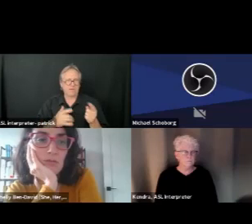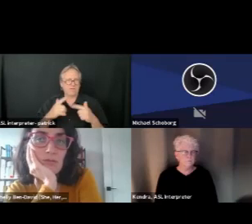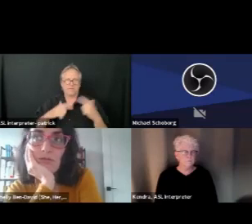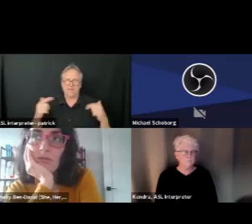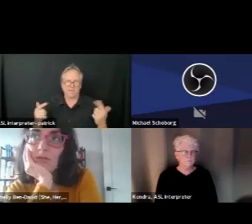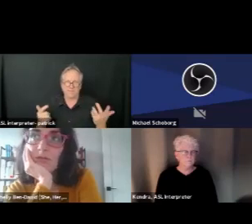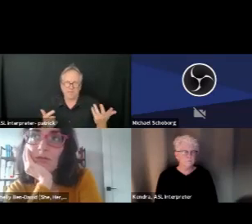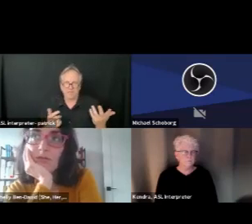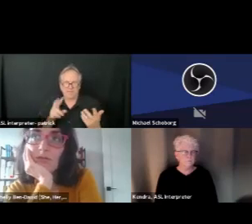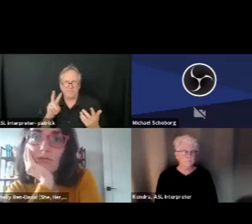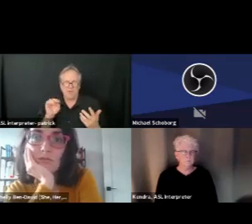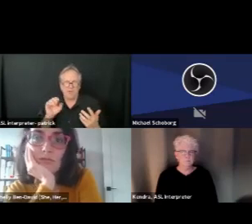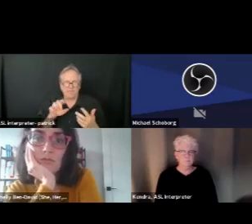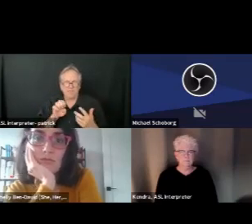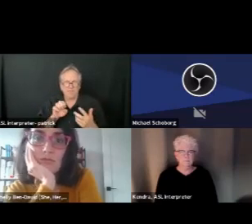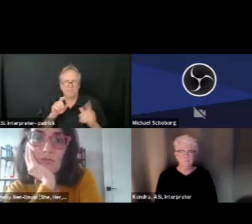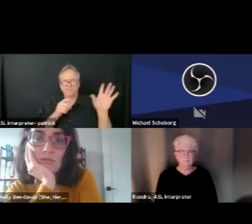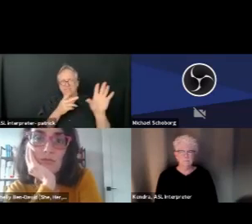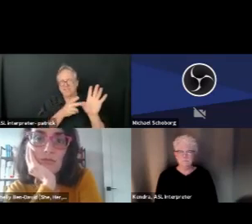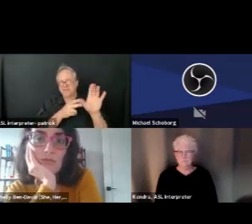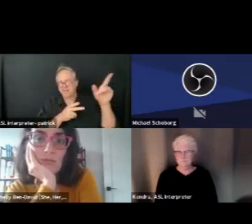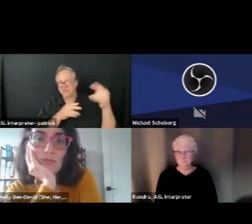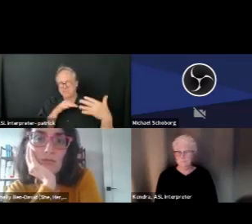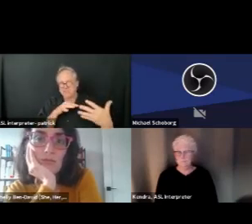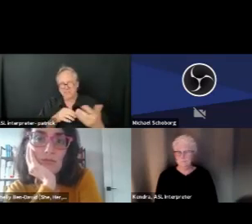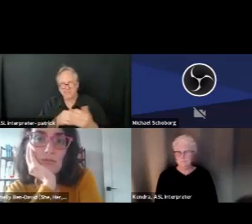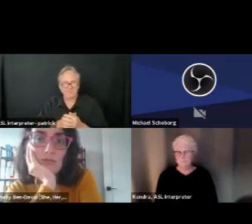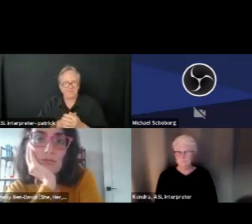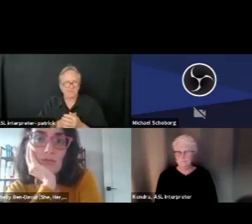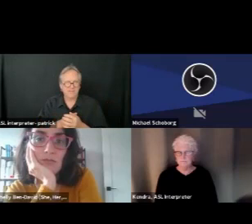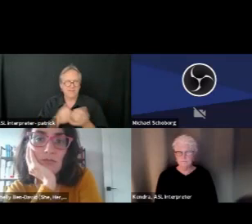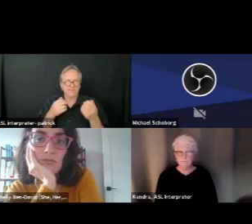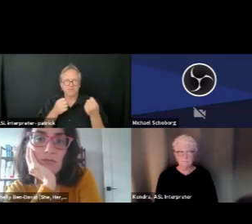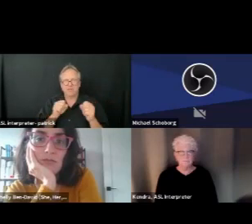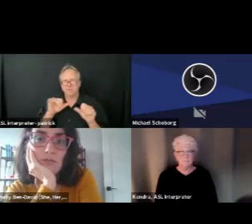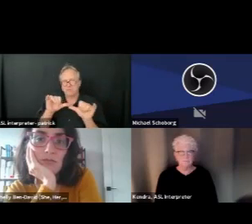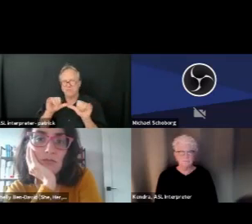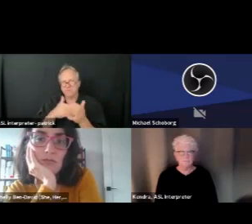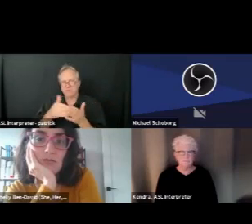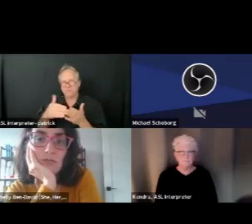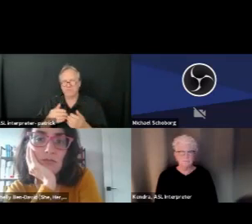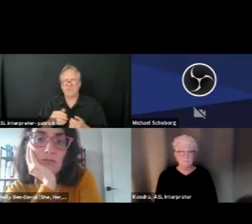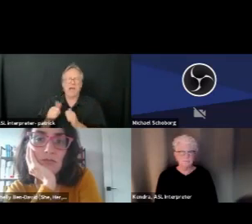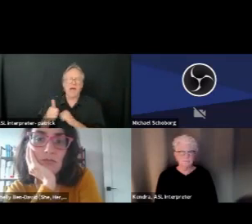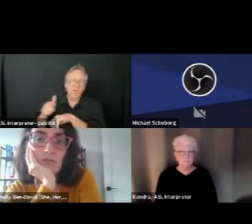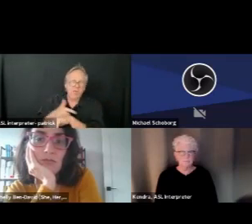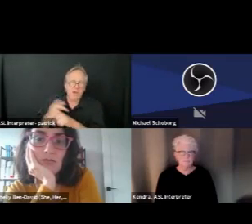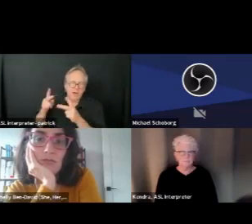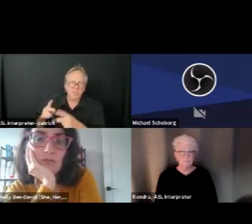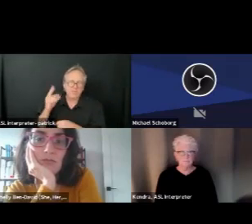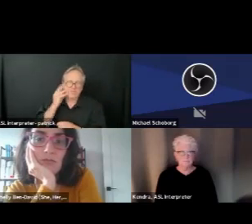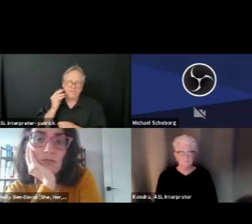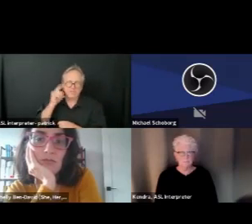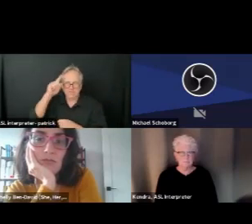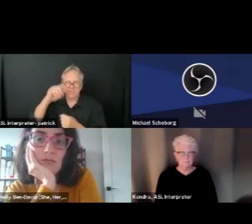that psychiatry studies kind of tend to measure a lot of. So how long someone was experiencing